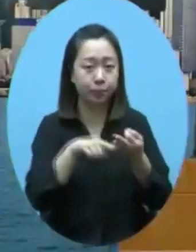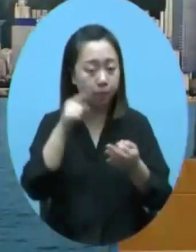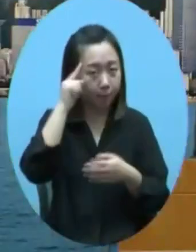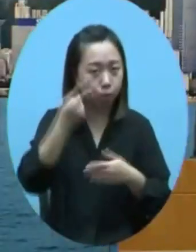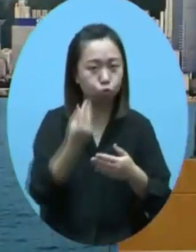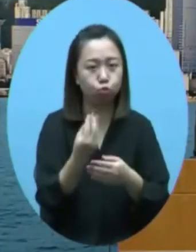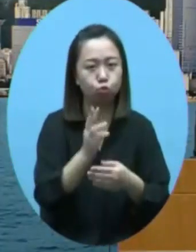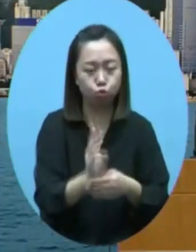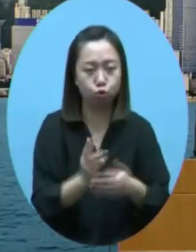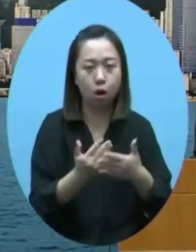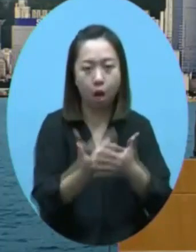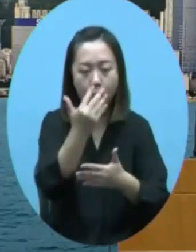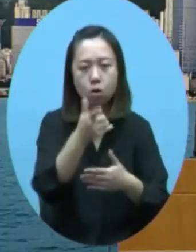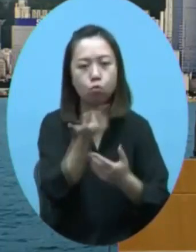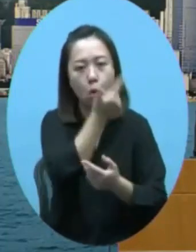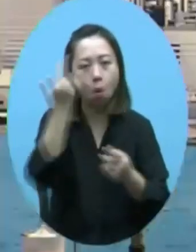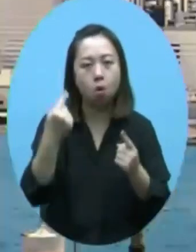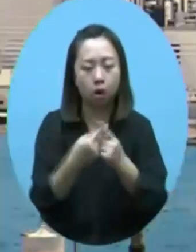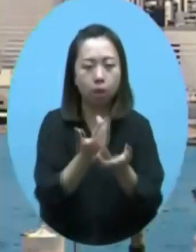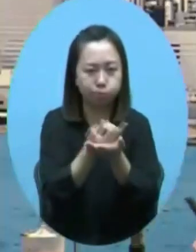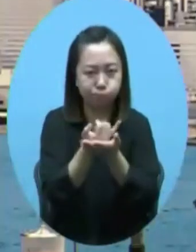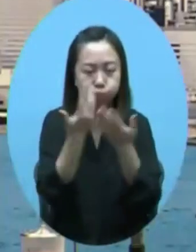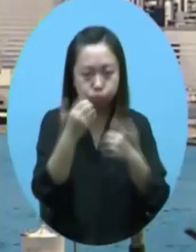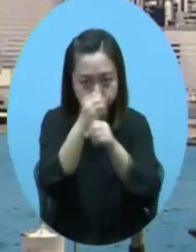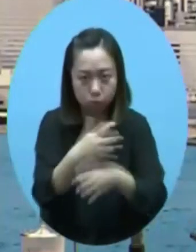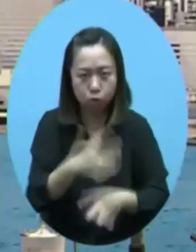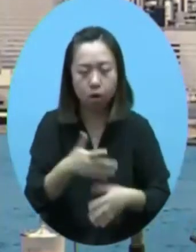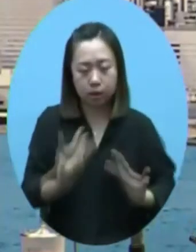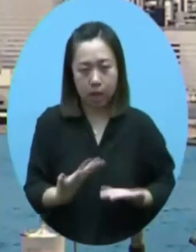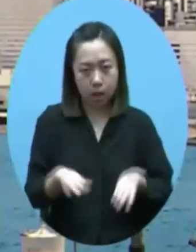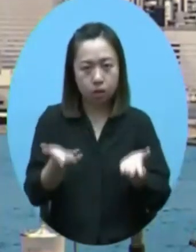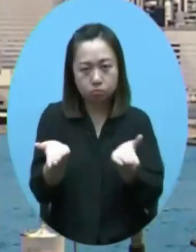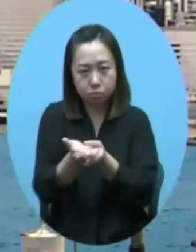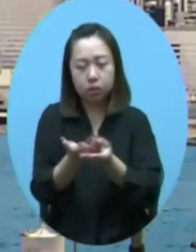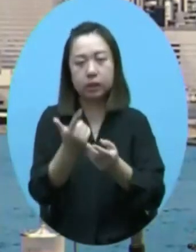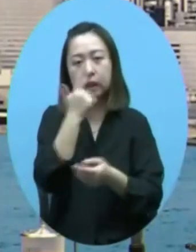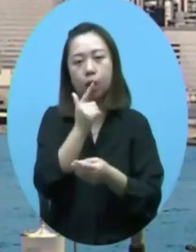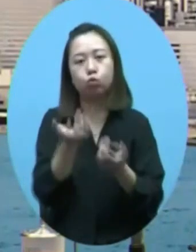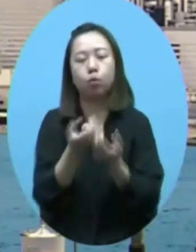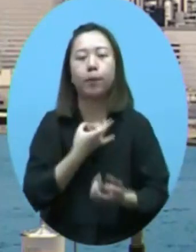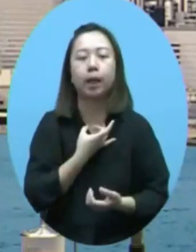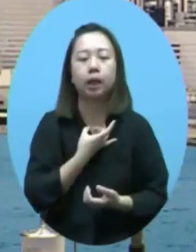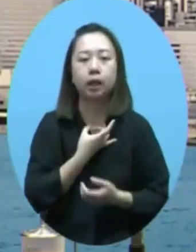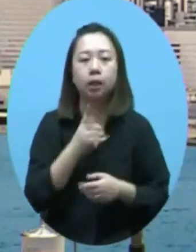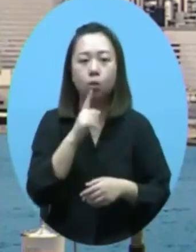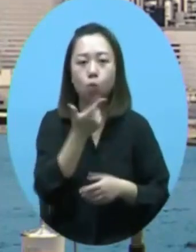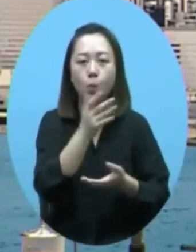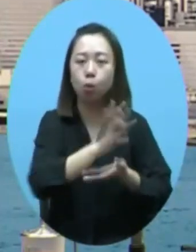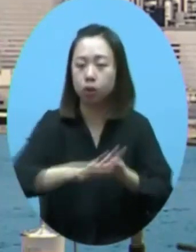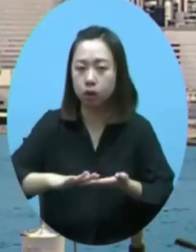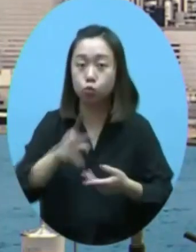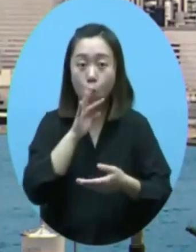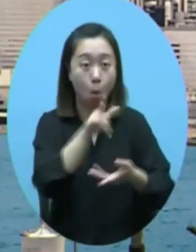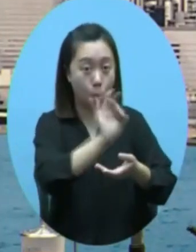And for the Ming-Chun House residents, many of those that undergo testing. I don't have the latest figure at hand. A lot of them have